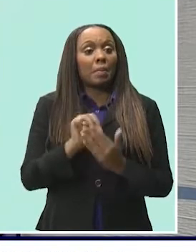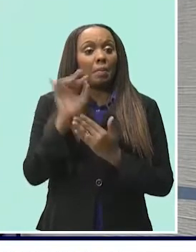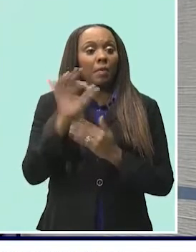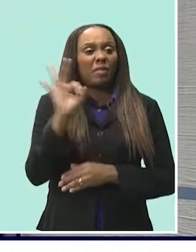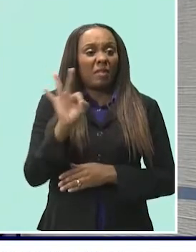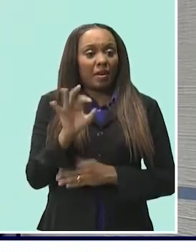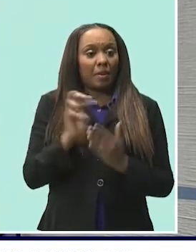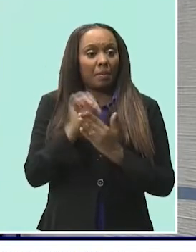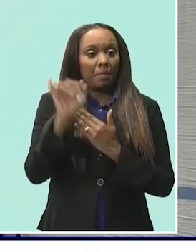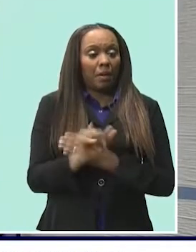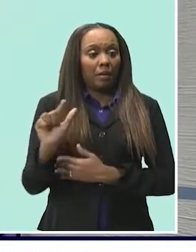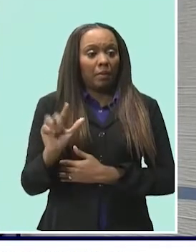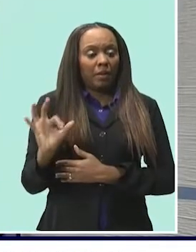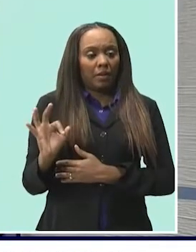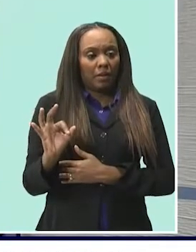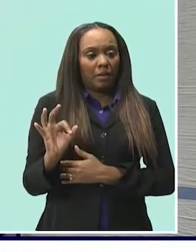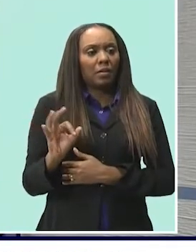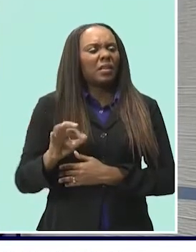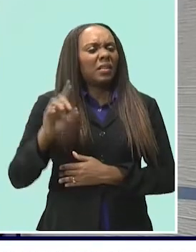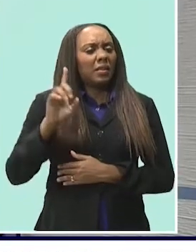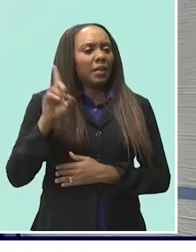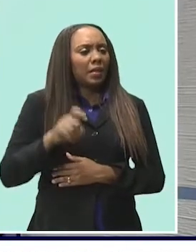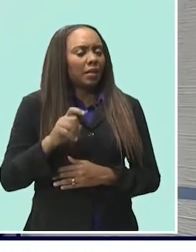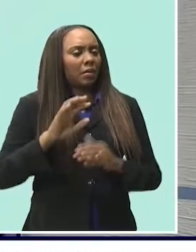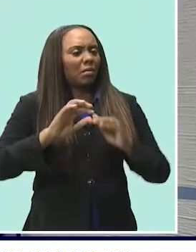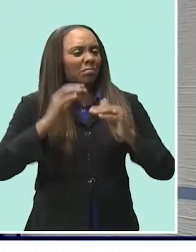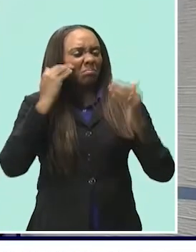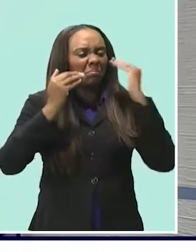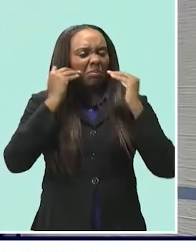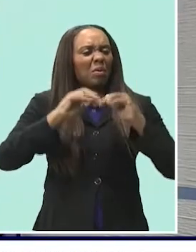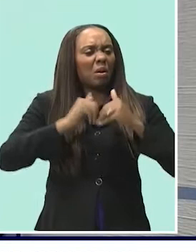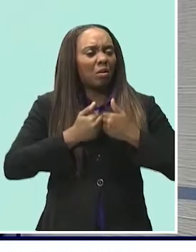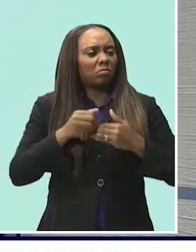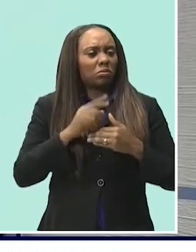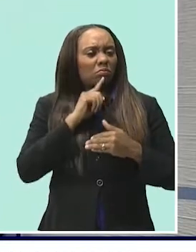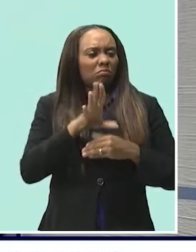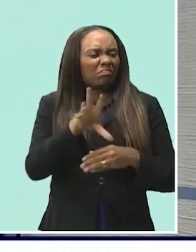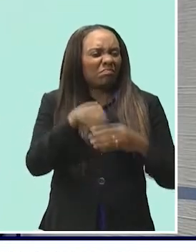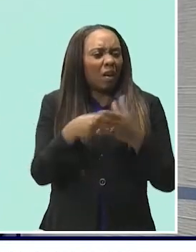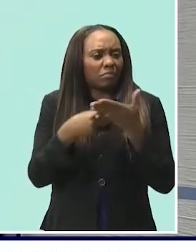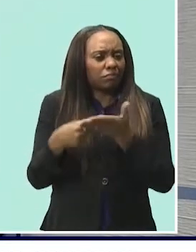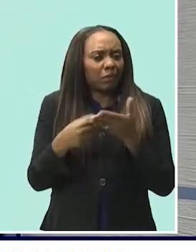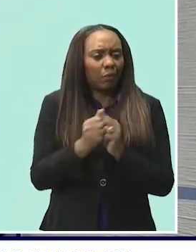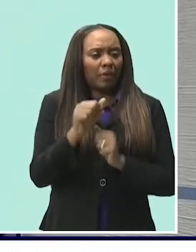the implications of applying hedging losses and gains to the FCA. Contributions from